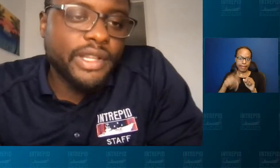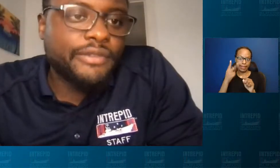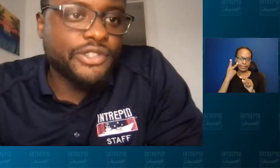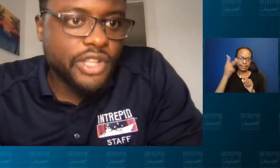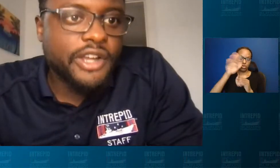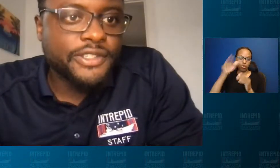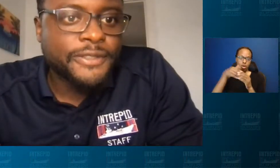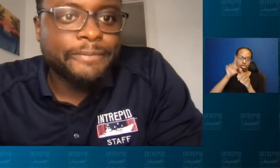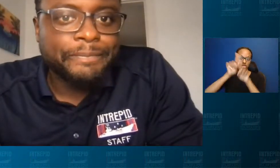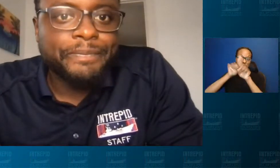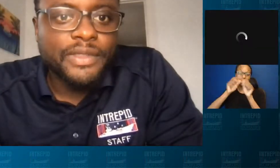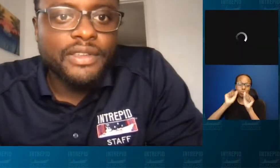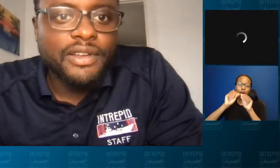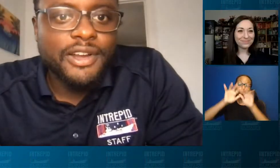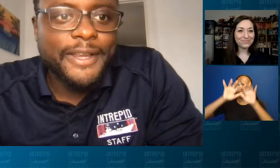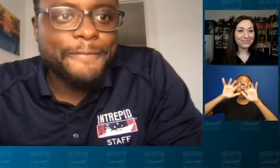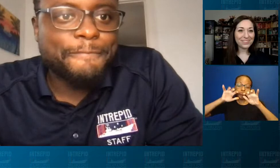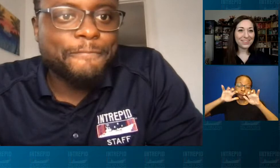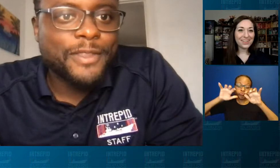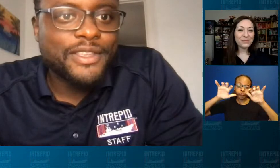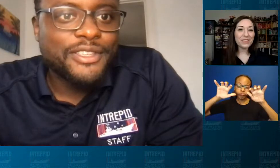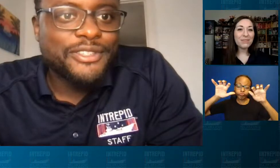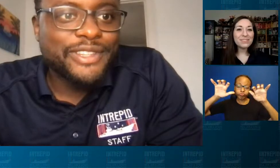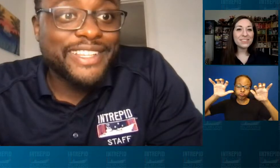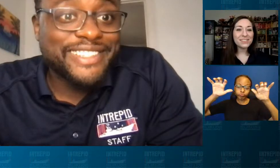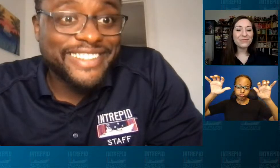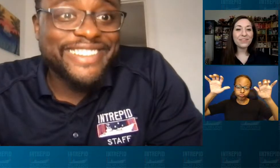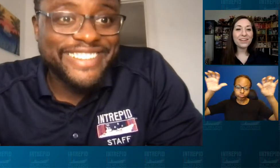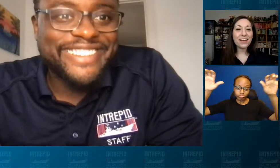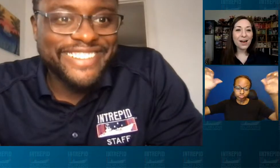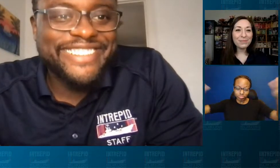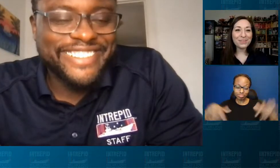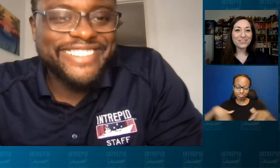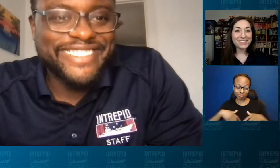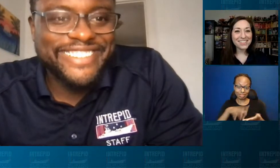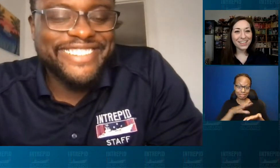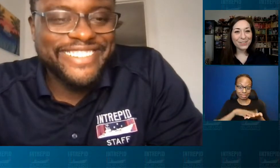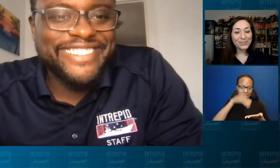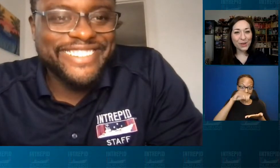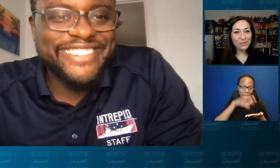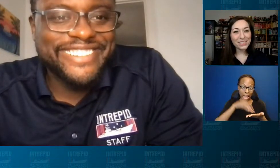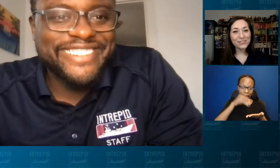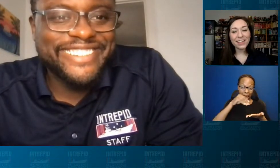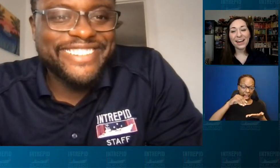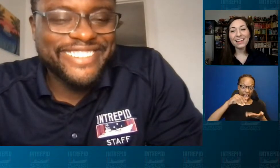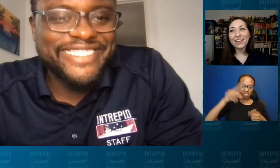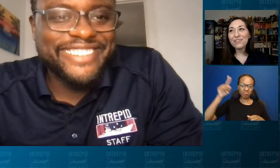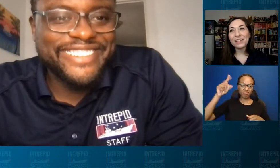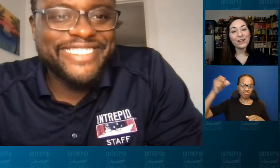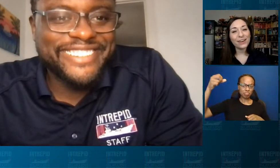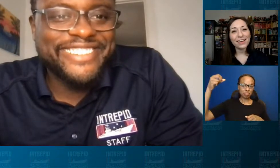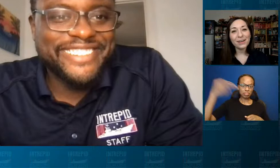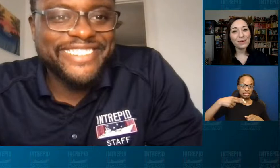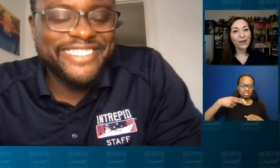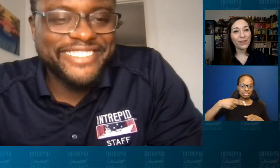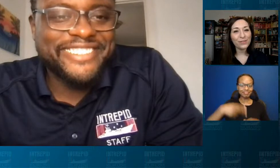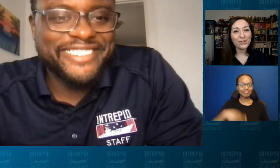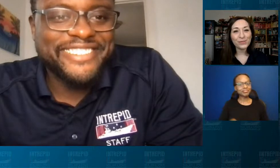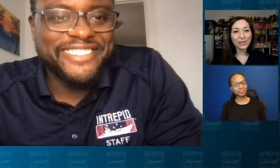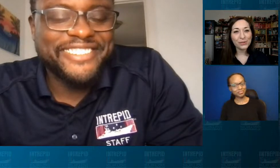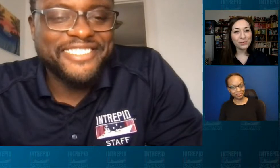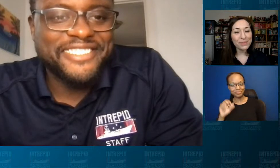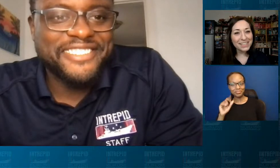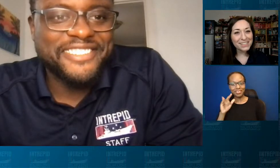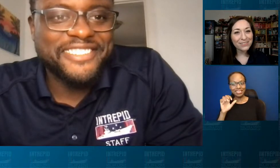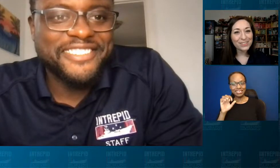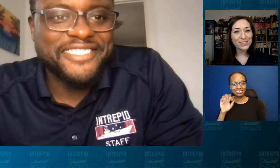There's so many different stars. All right. Well, that was just phenomenal, Franz. Thank you so much for that. I love hearing about all of